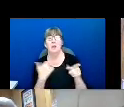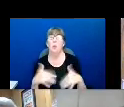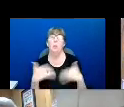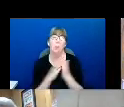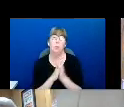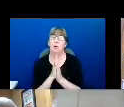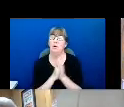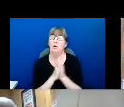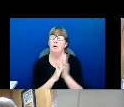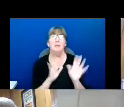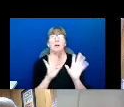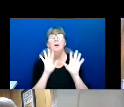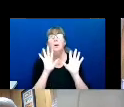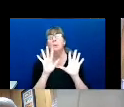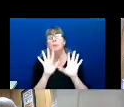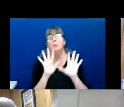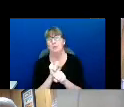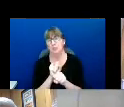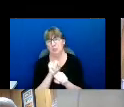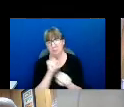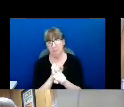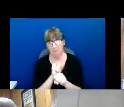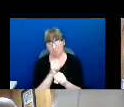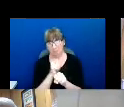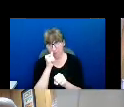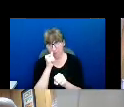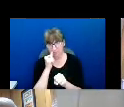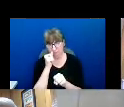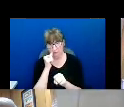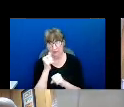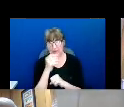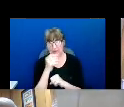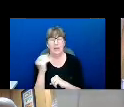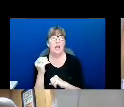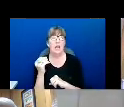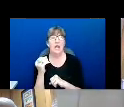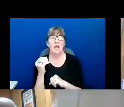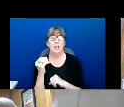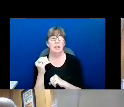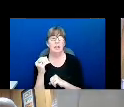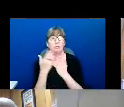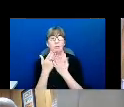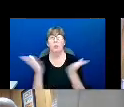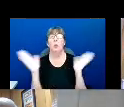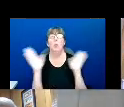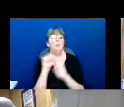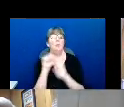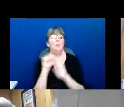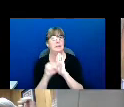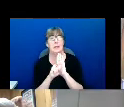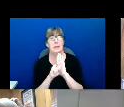a really, really good job and covered the whole state, but he was